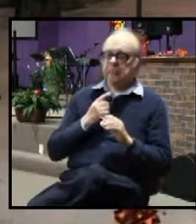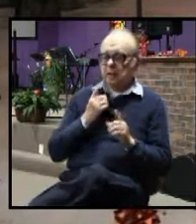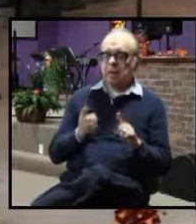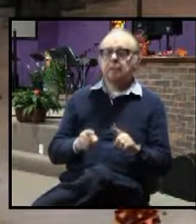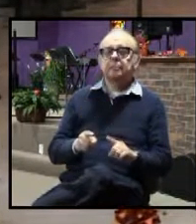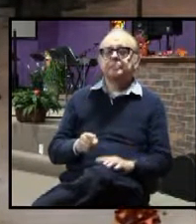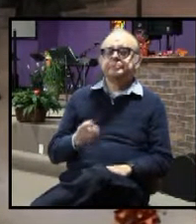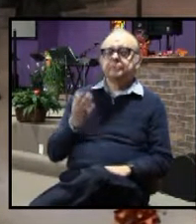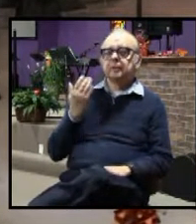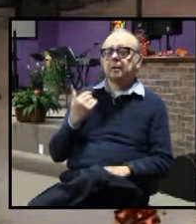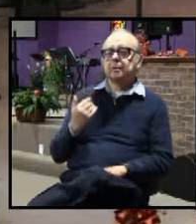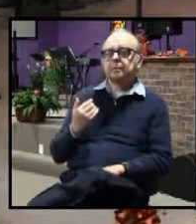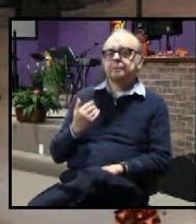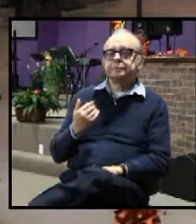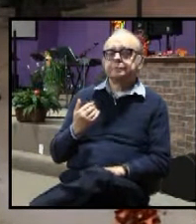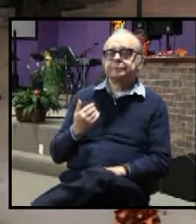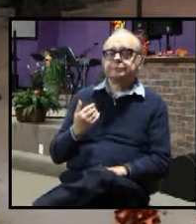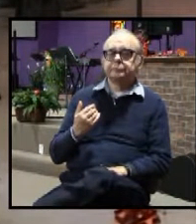that actually happened back